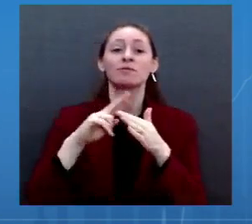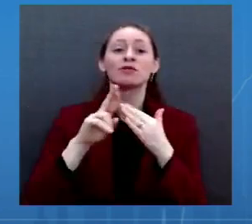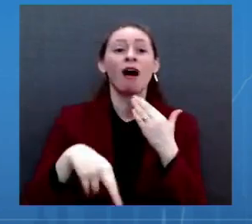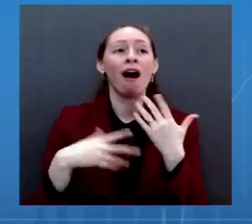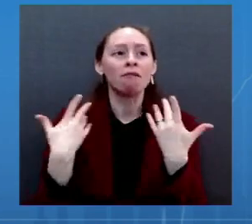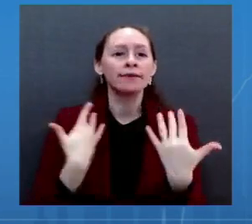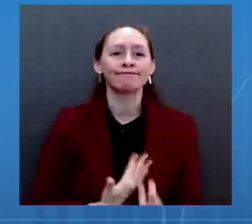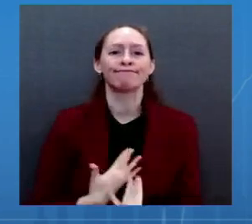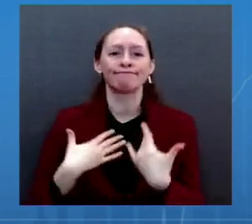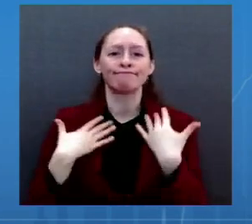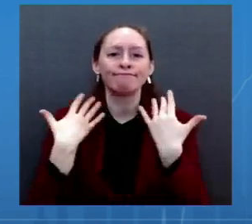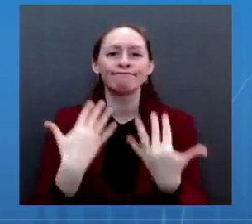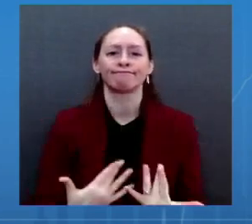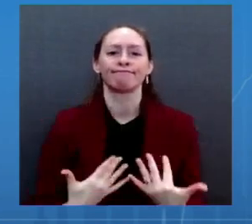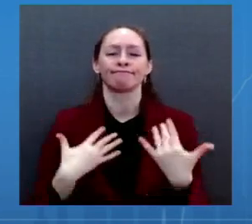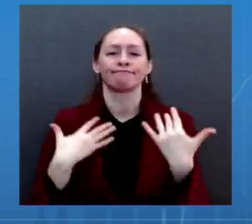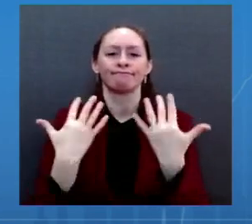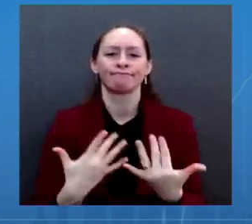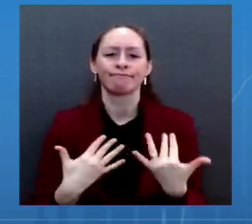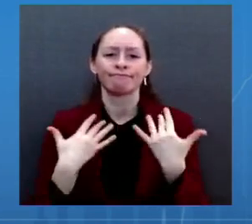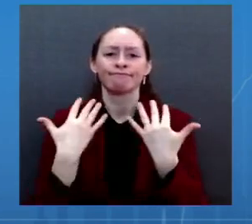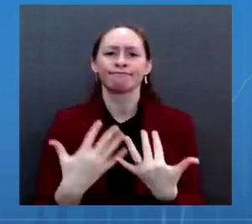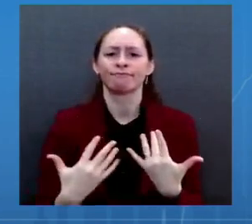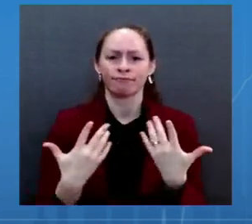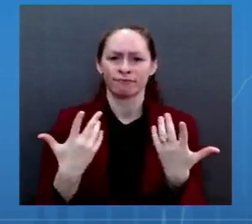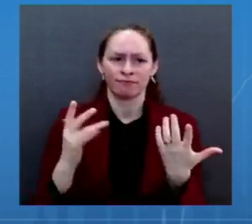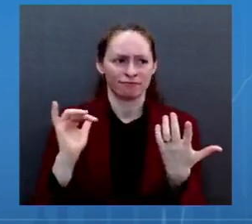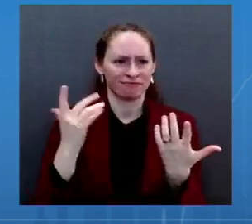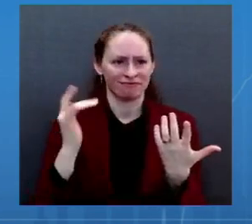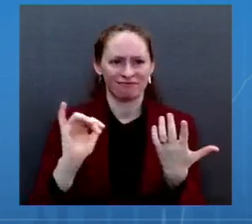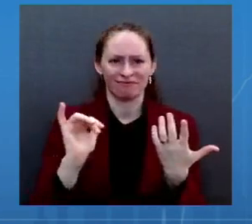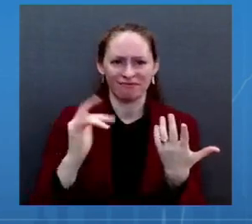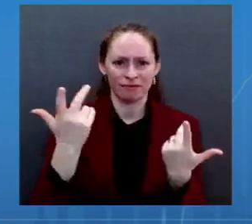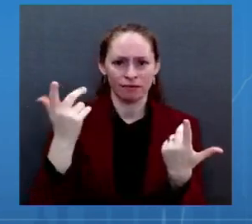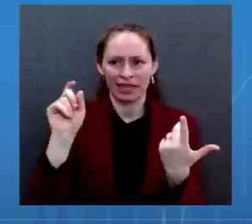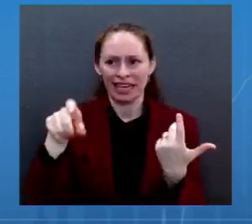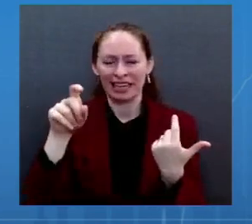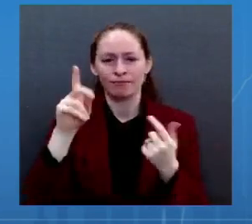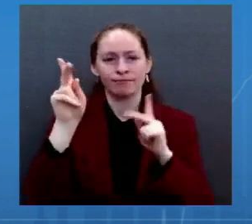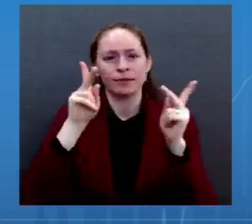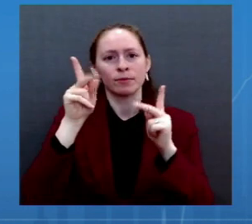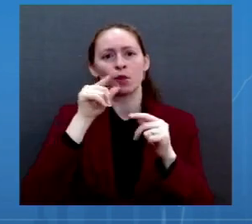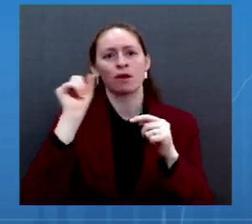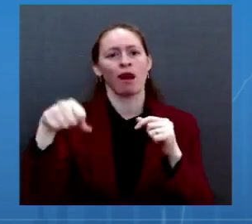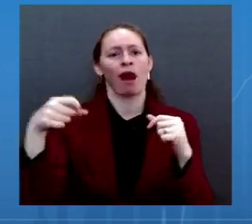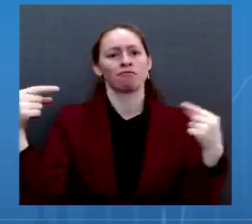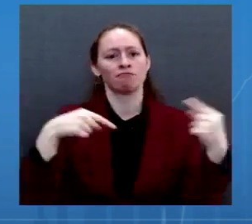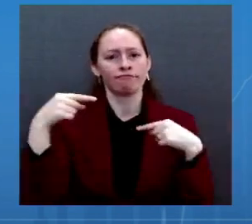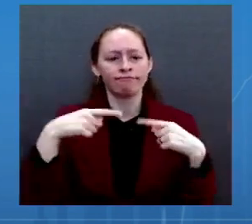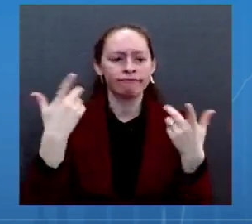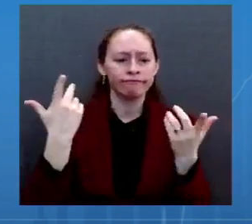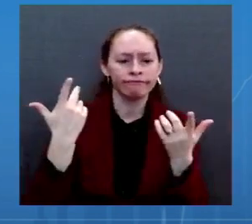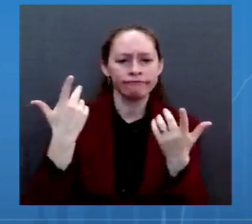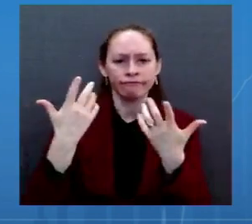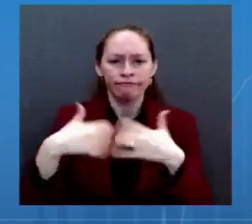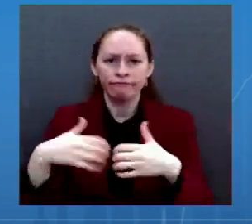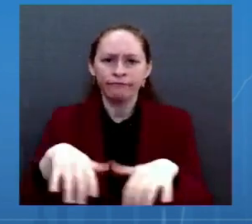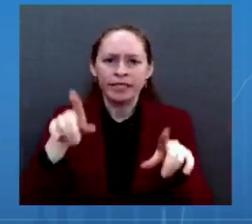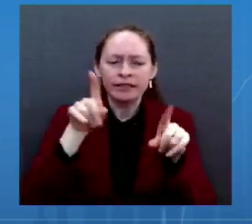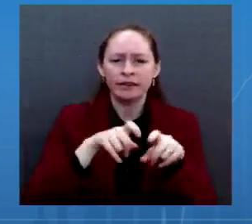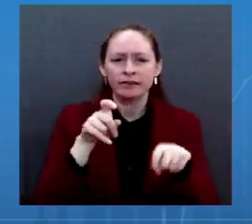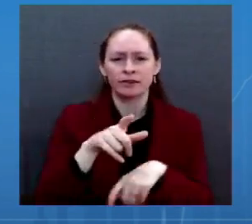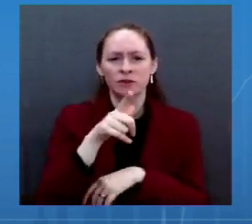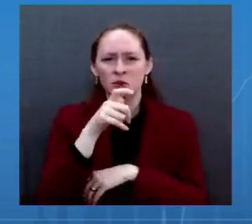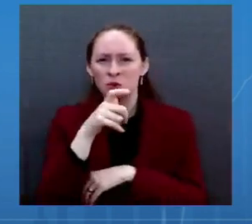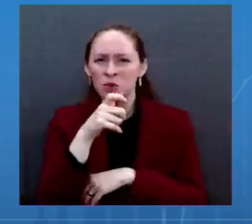not necessarily the supply chain like pipette or reagent chemicals like last time. I wanted